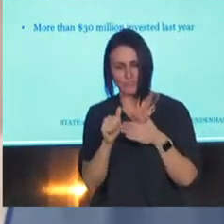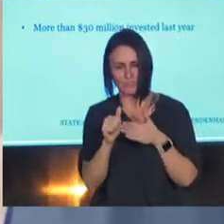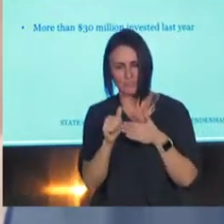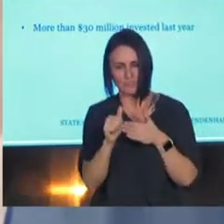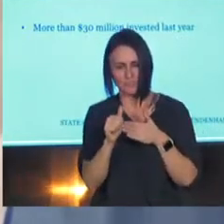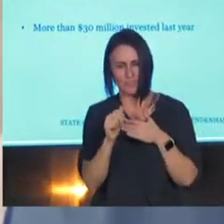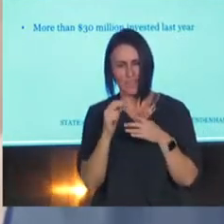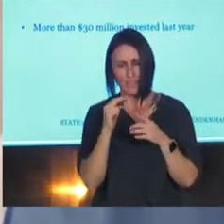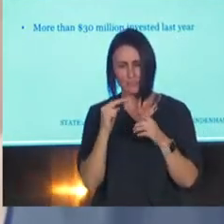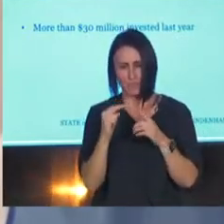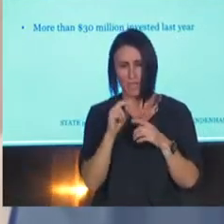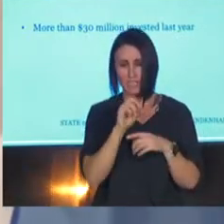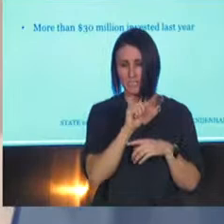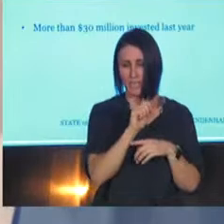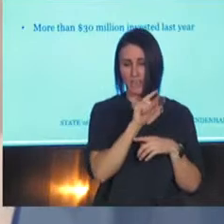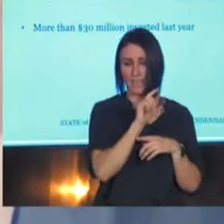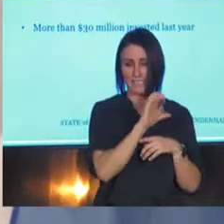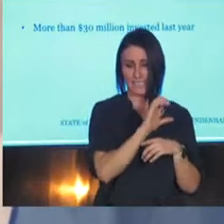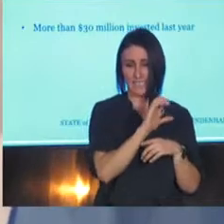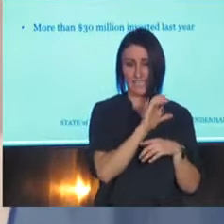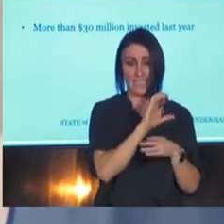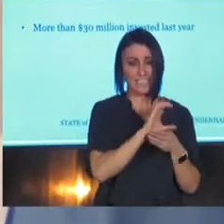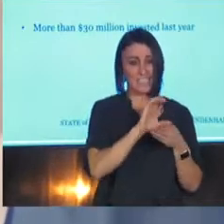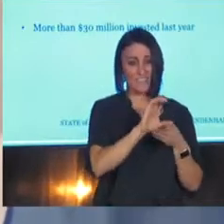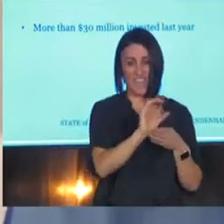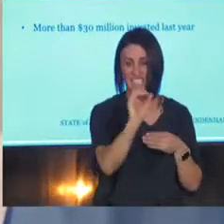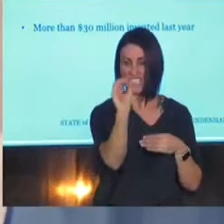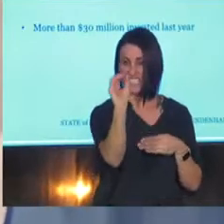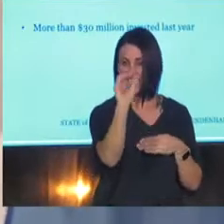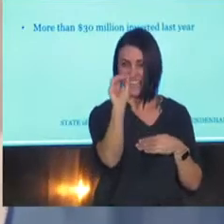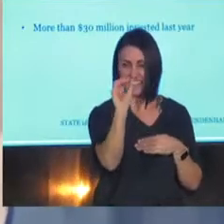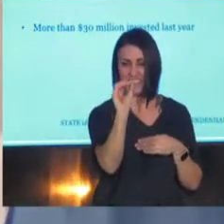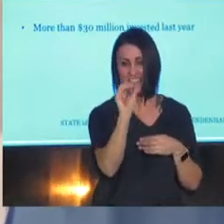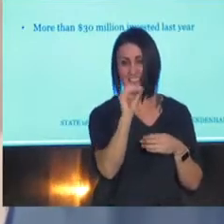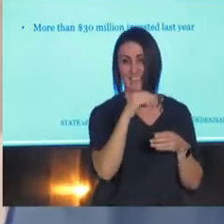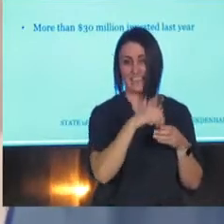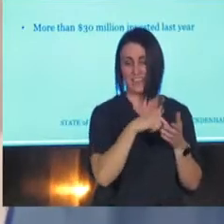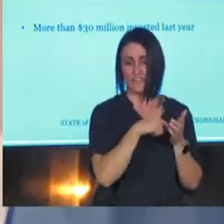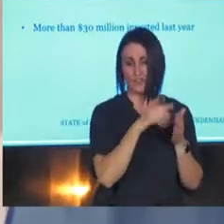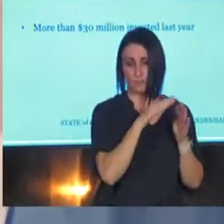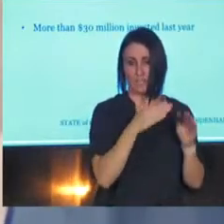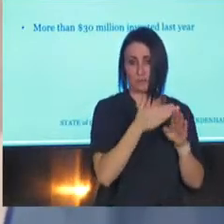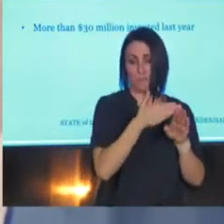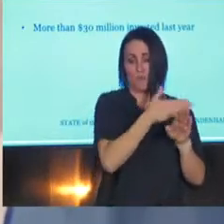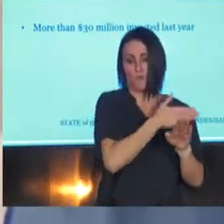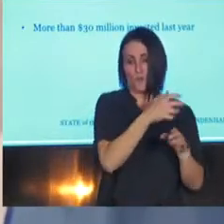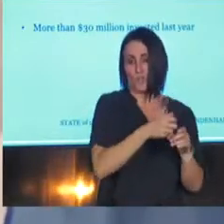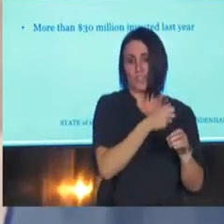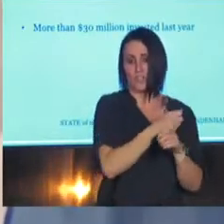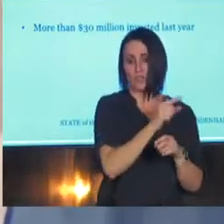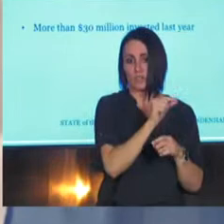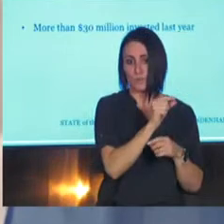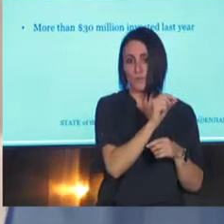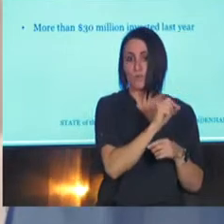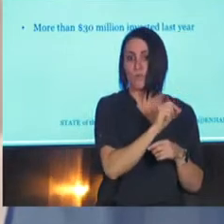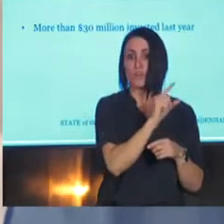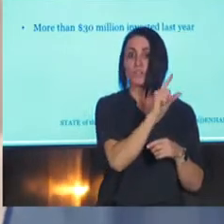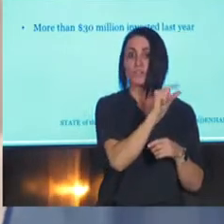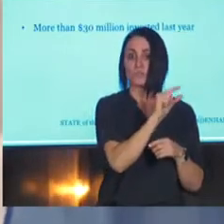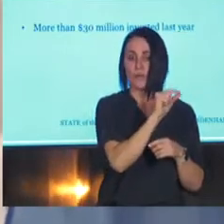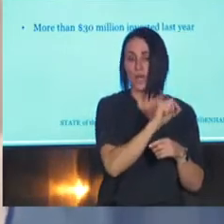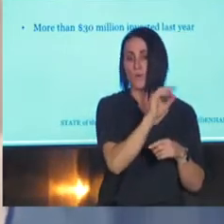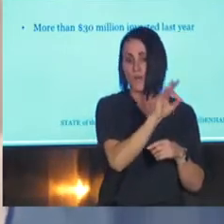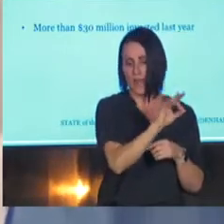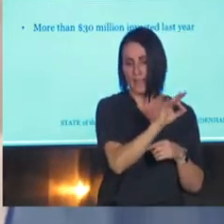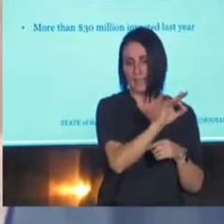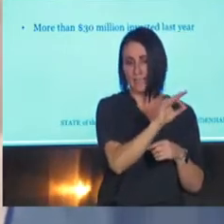perspective. Salt Lake City did not invest a dime in affordable housing before the year 2009. And